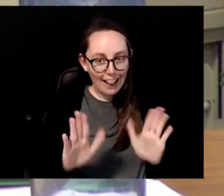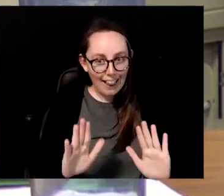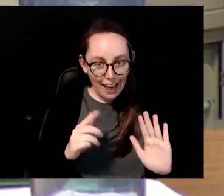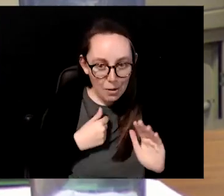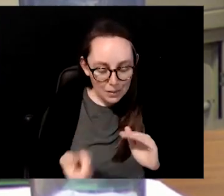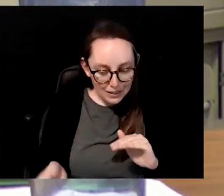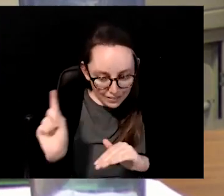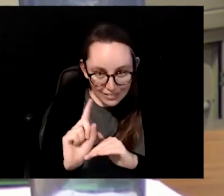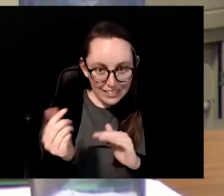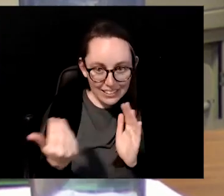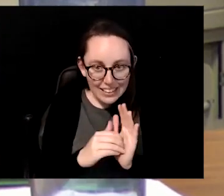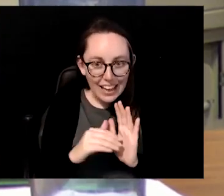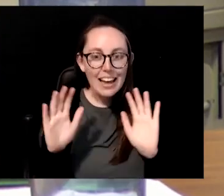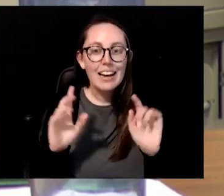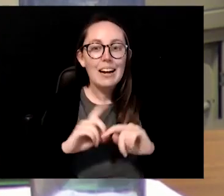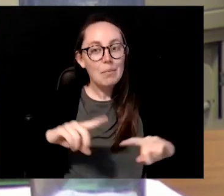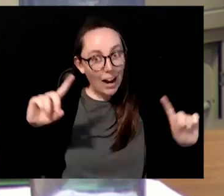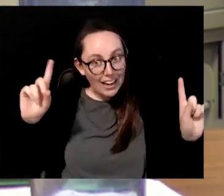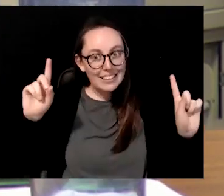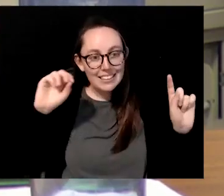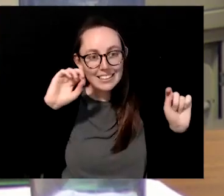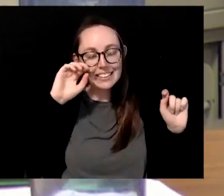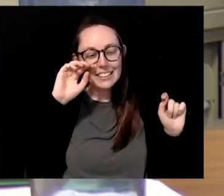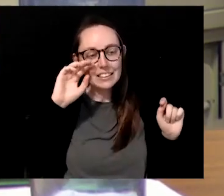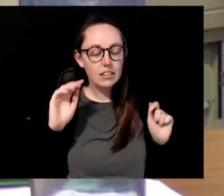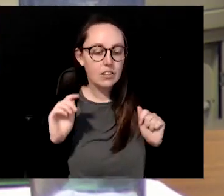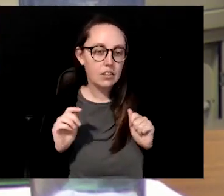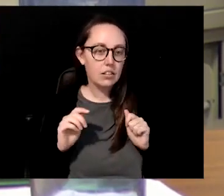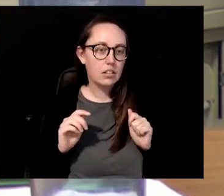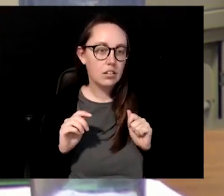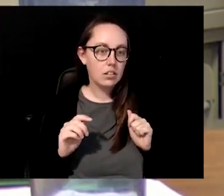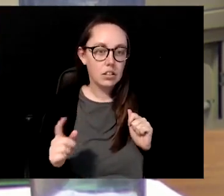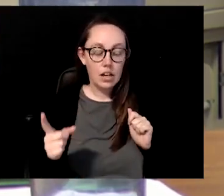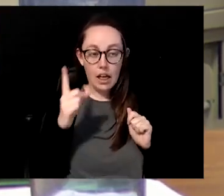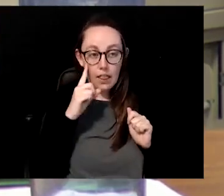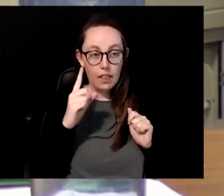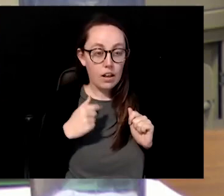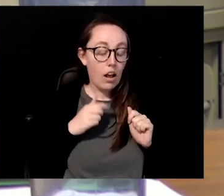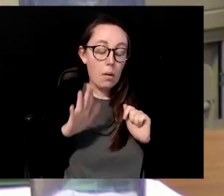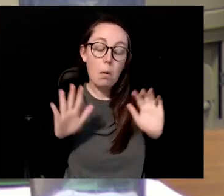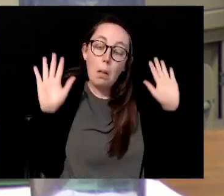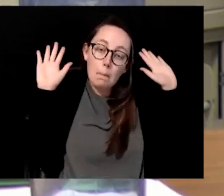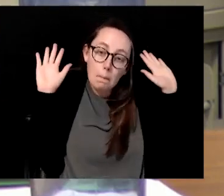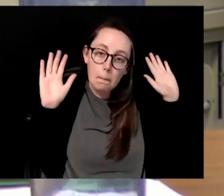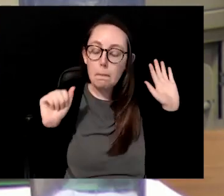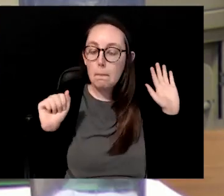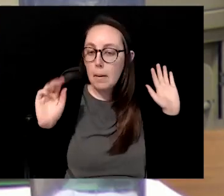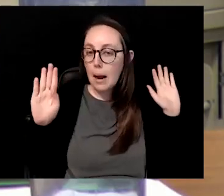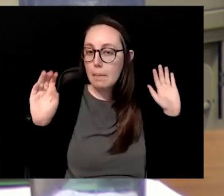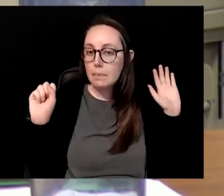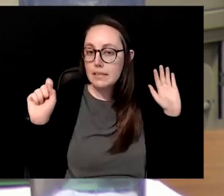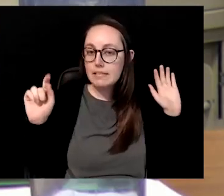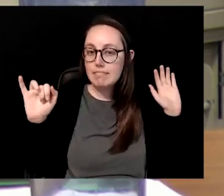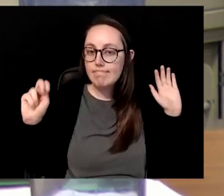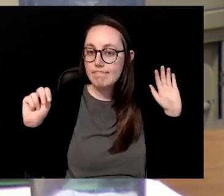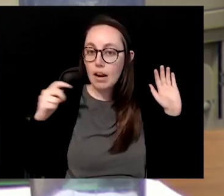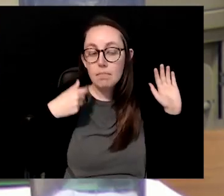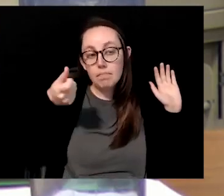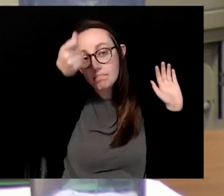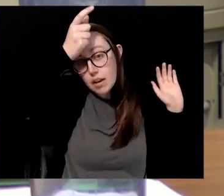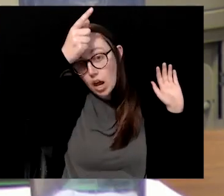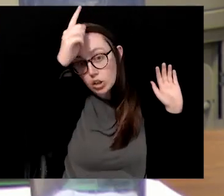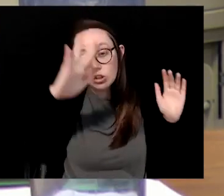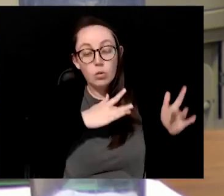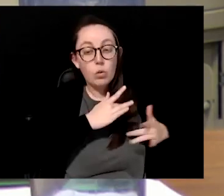but um I'm I'm I think I'm gonna abstain because I do get concerned about perception and it's pretty